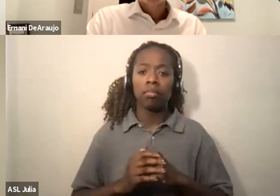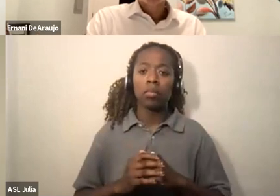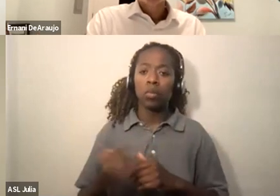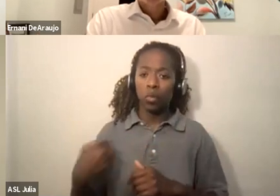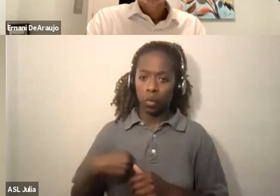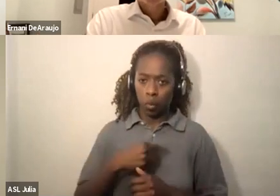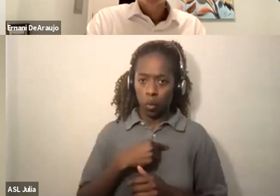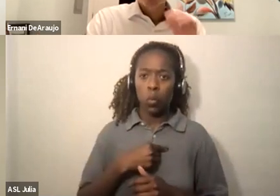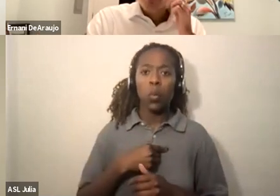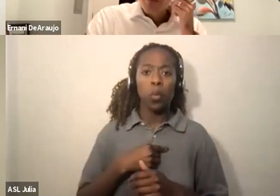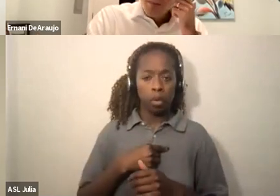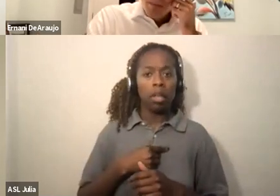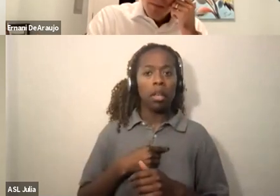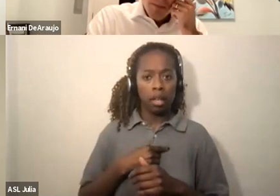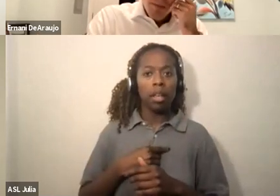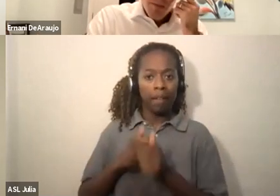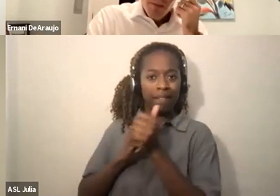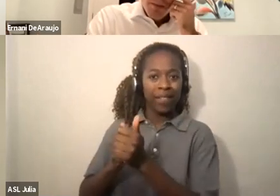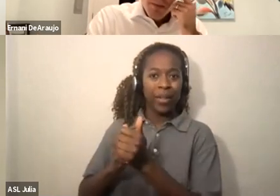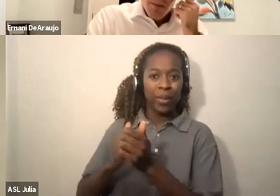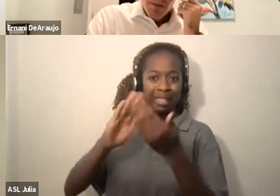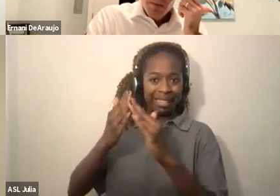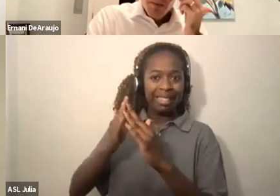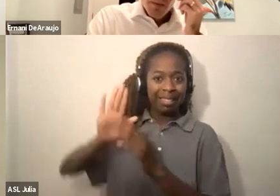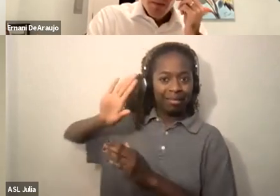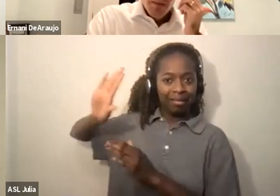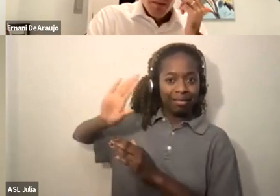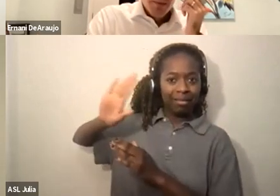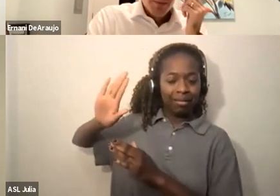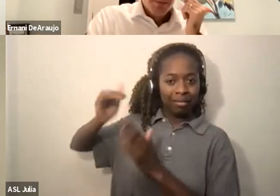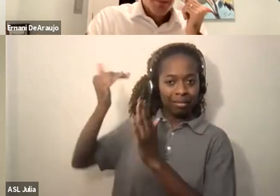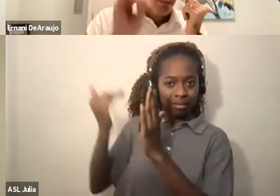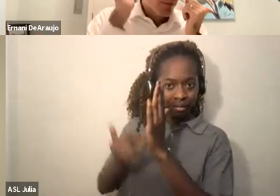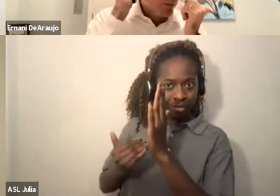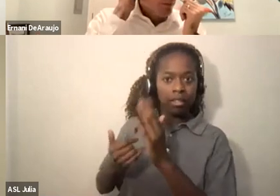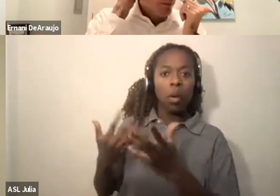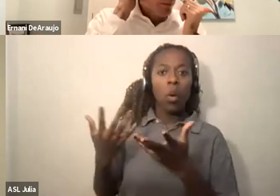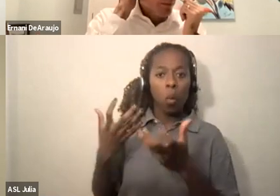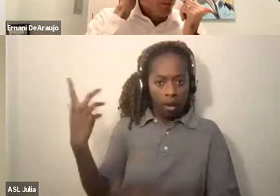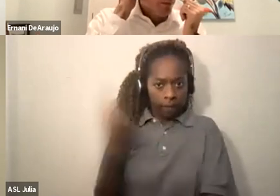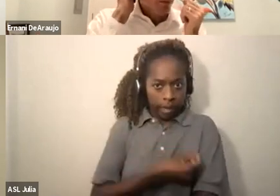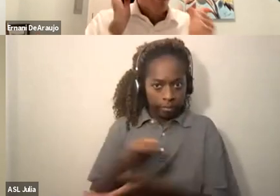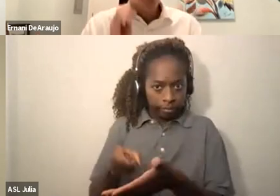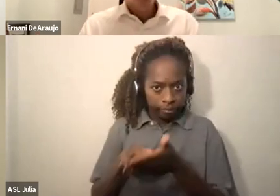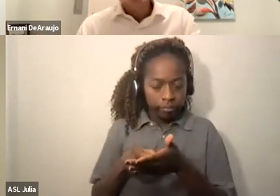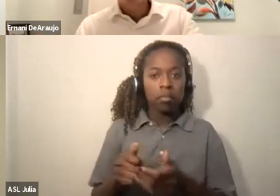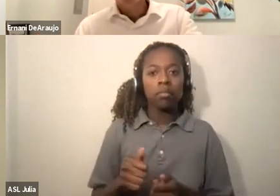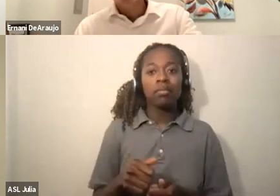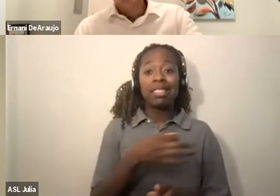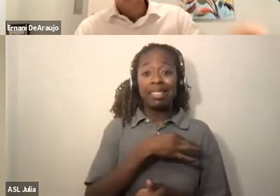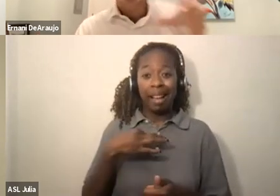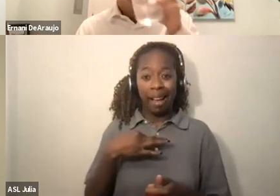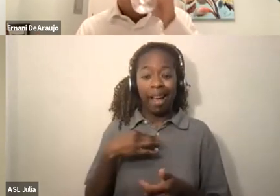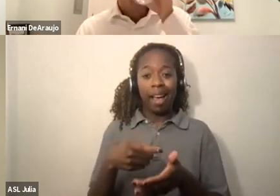city and decided to do vaccines and also for our staff and also do covet testing for our students and our